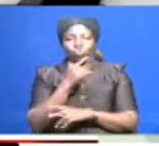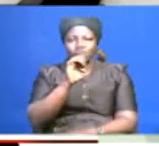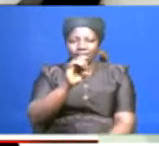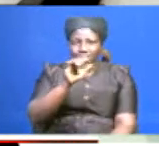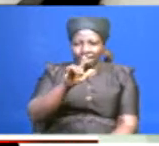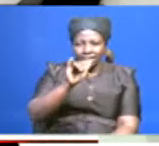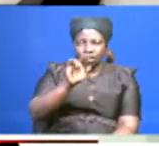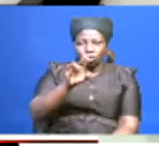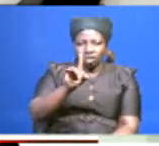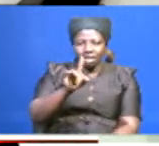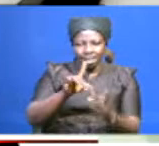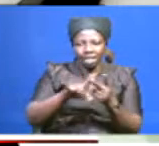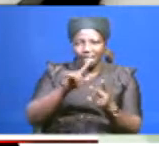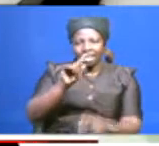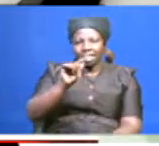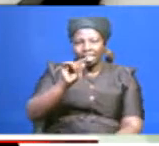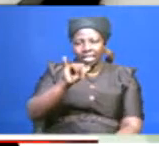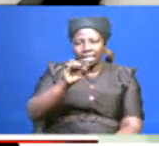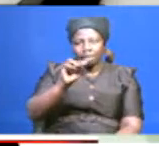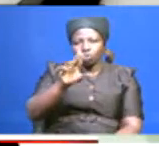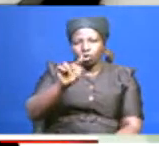Timothy Mwamunga.